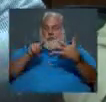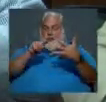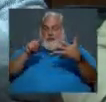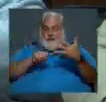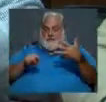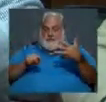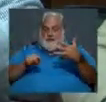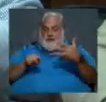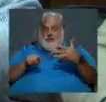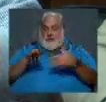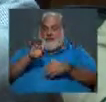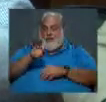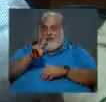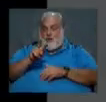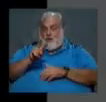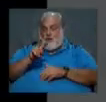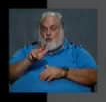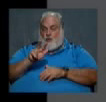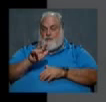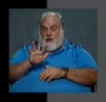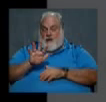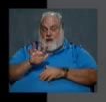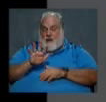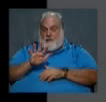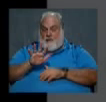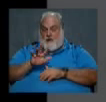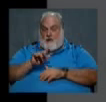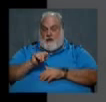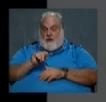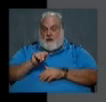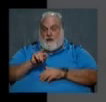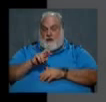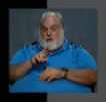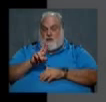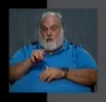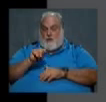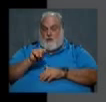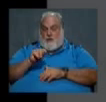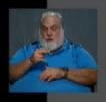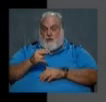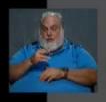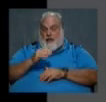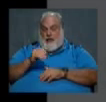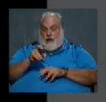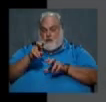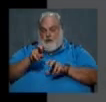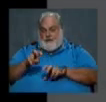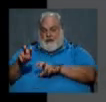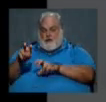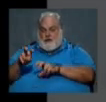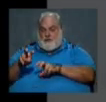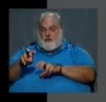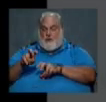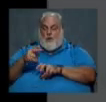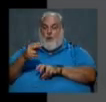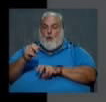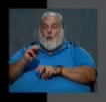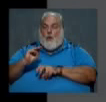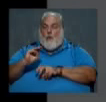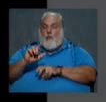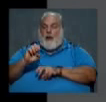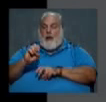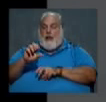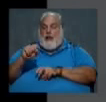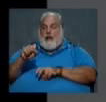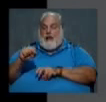Z 9235. This is Truth and Transitions Homeless Shelter Conditional Use Permit located